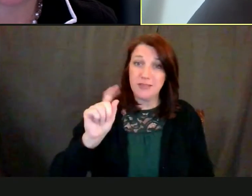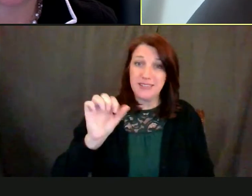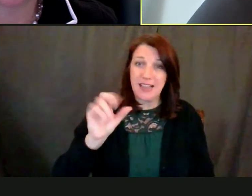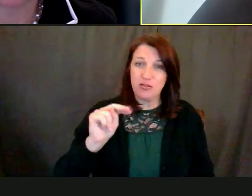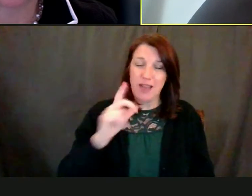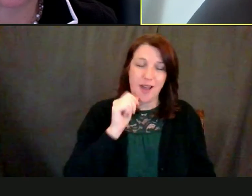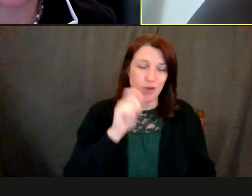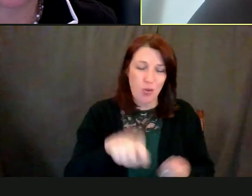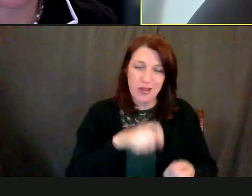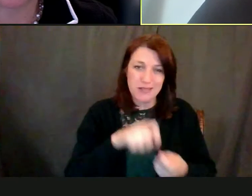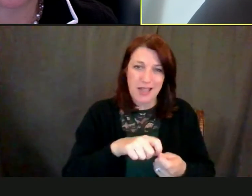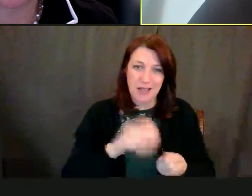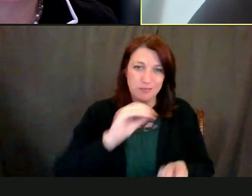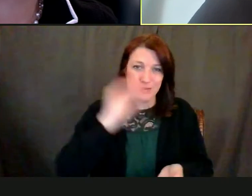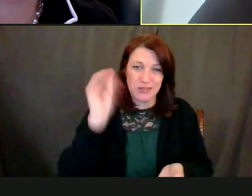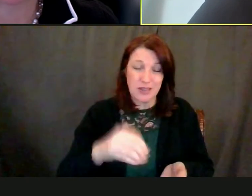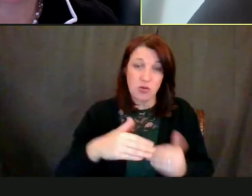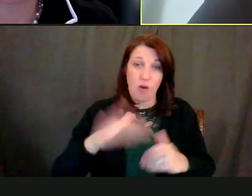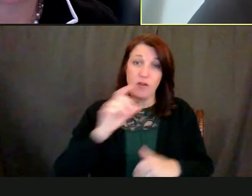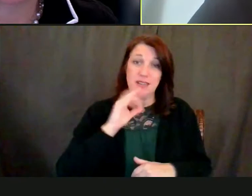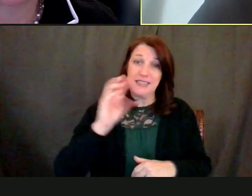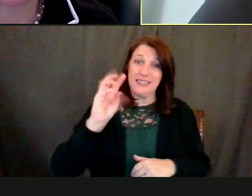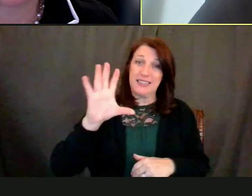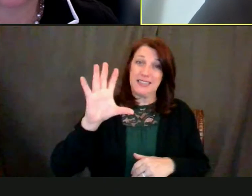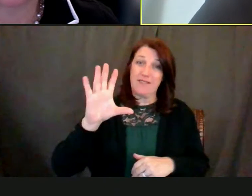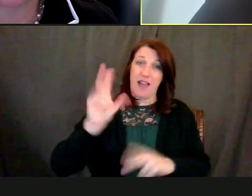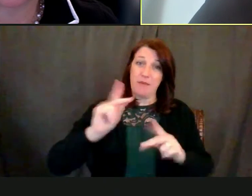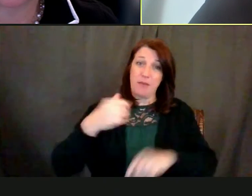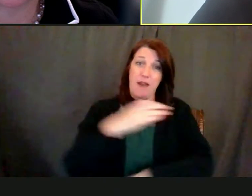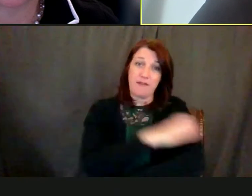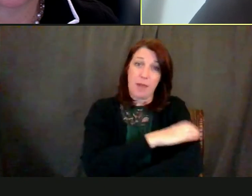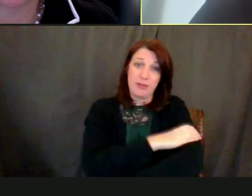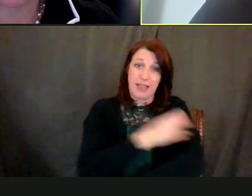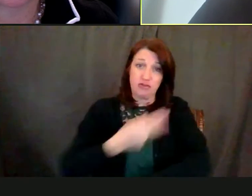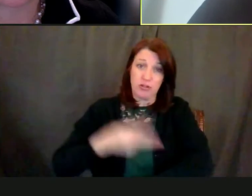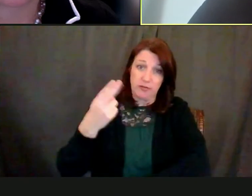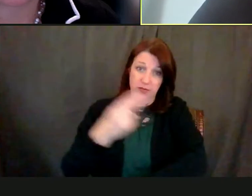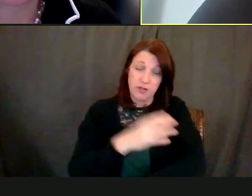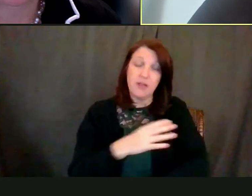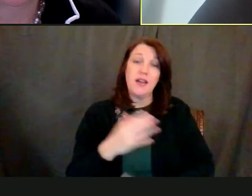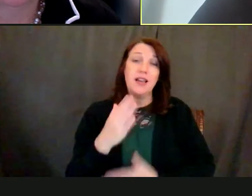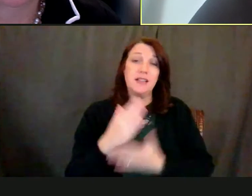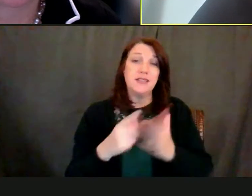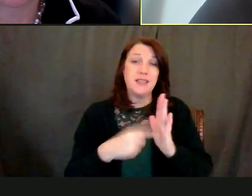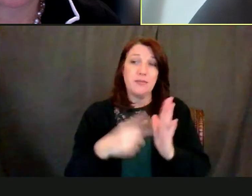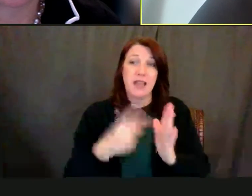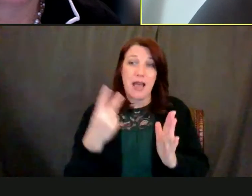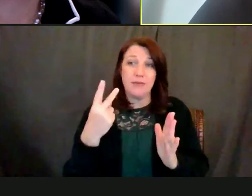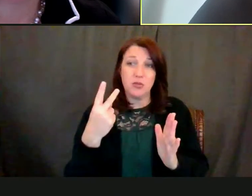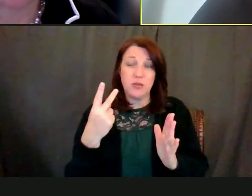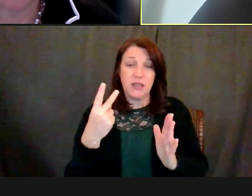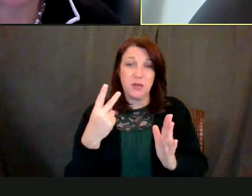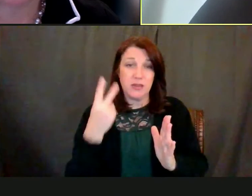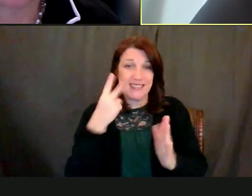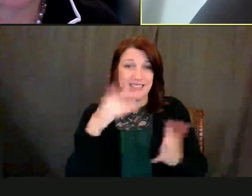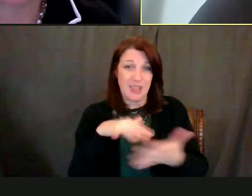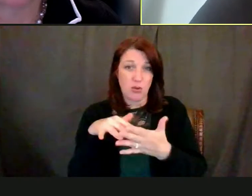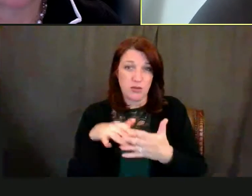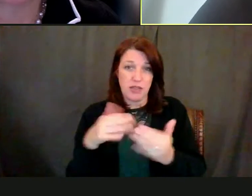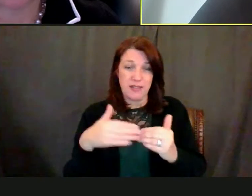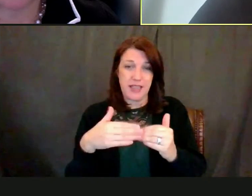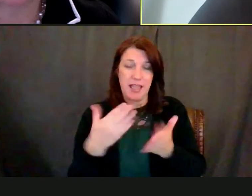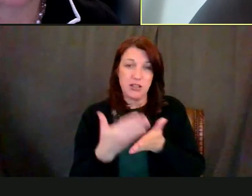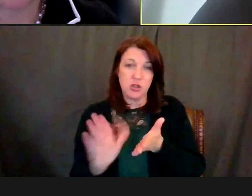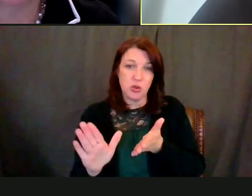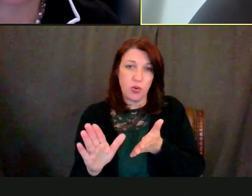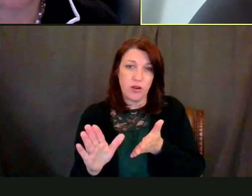percentage, over 65 have hypertension. Sometimes we'll see studies that just exclude everyone over 65 because they don't want to do the